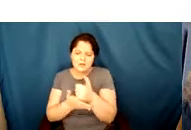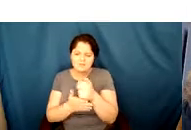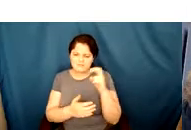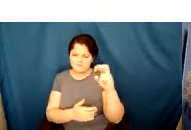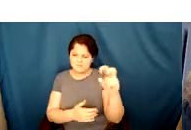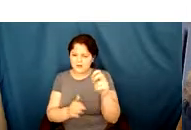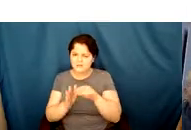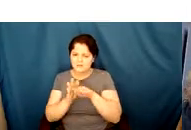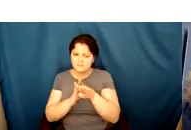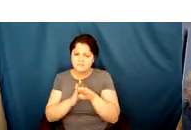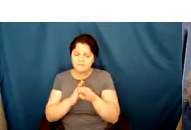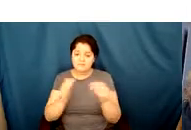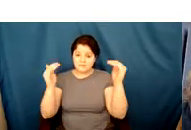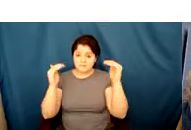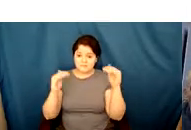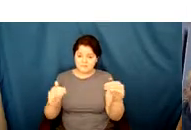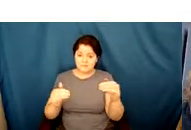slide.